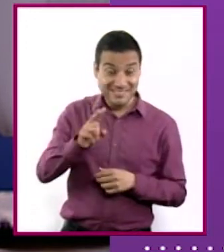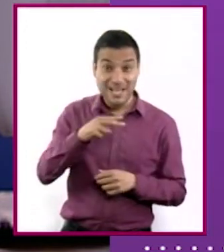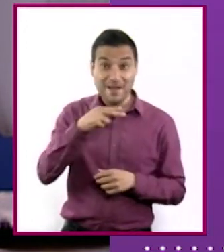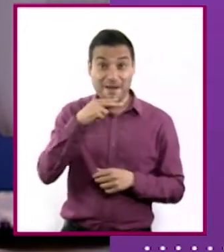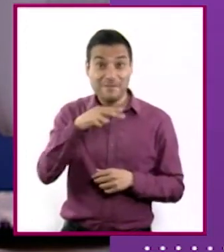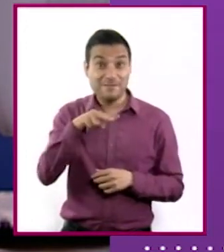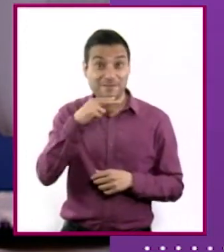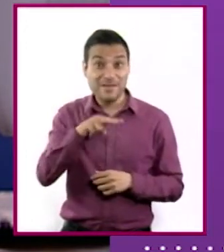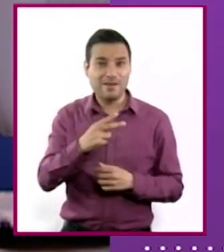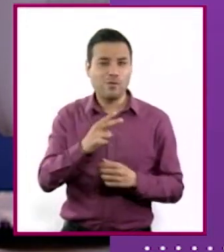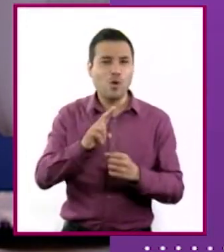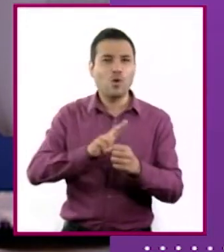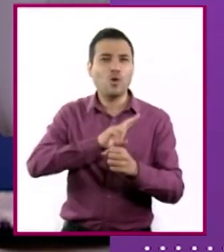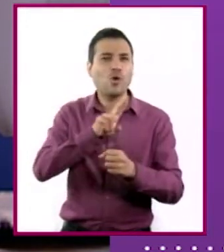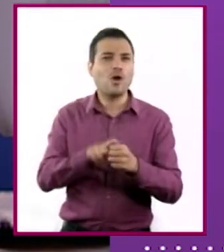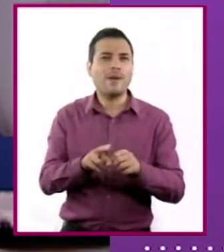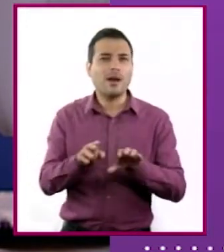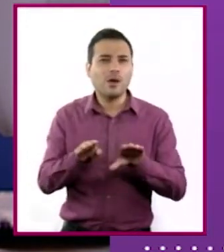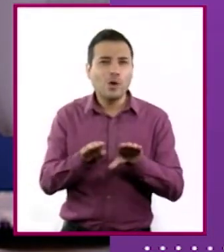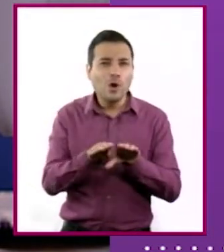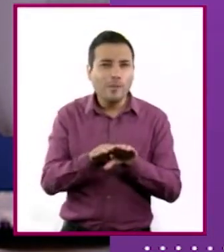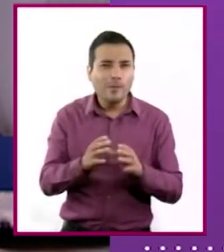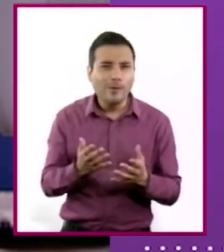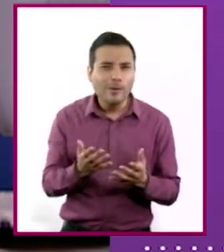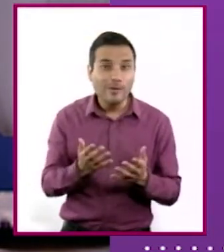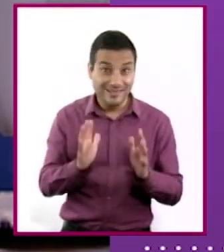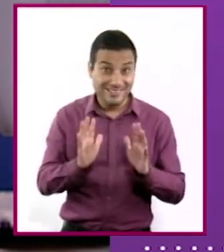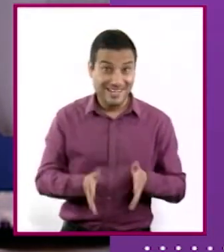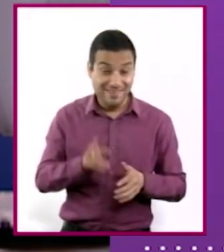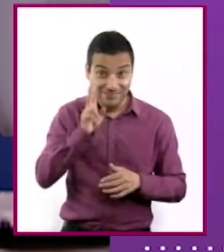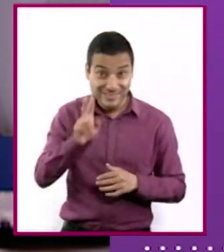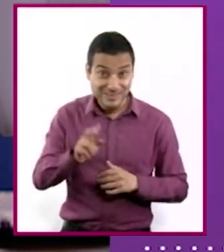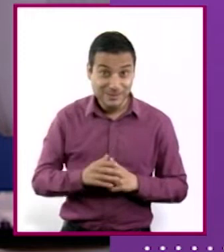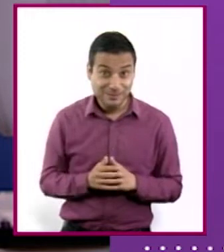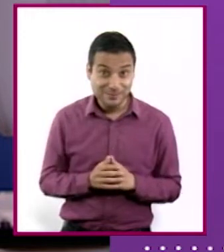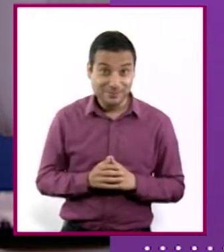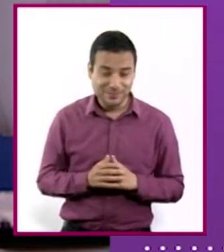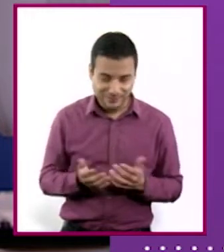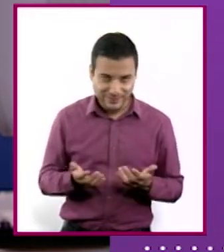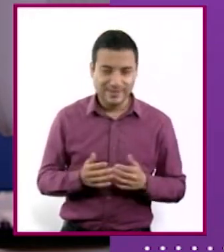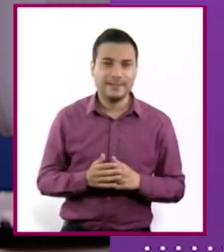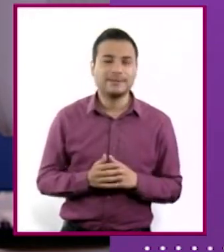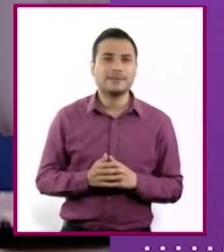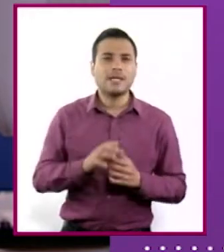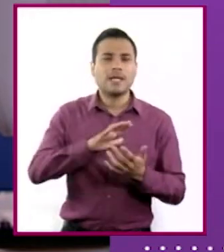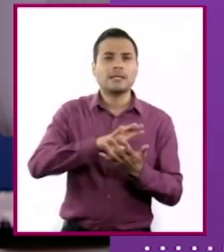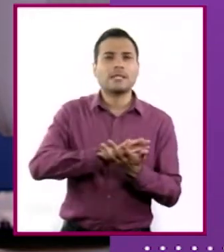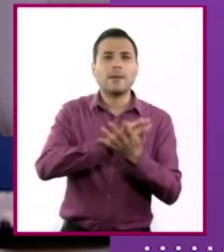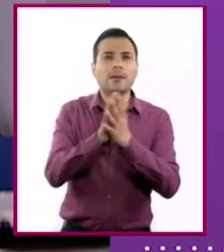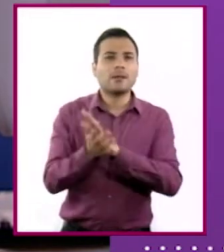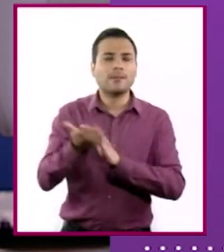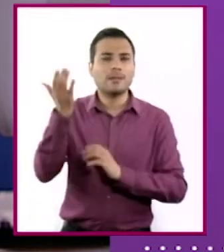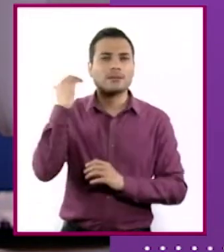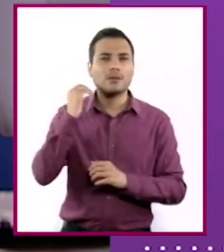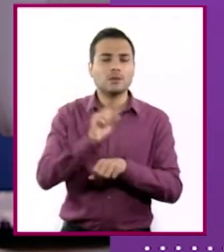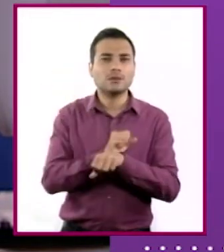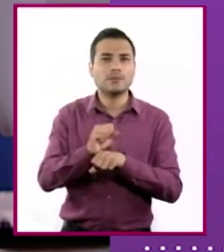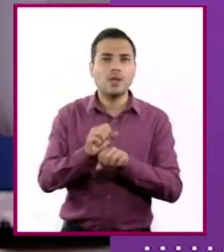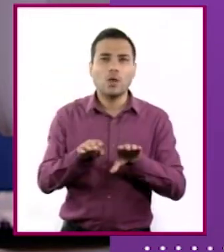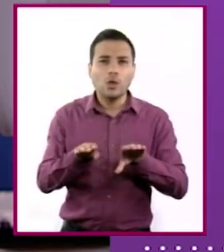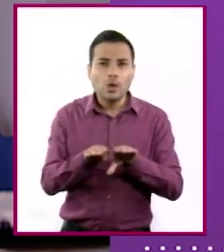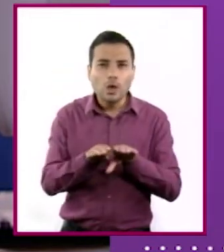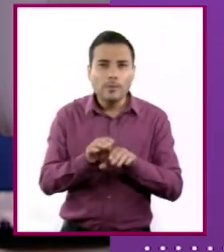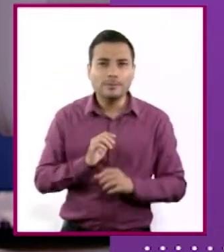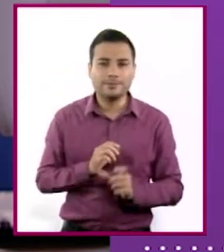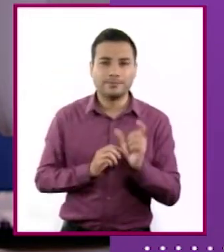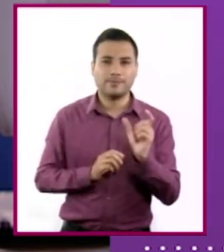verbos regulares en pasado simple? Les agregamos ed al final como